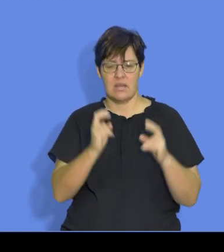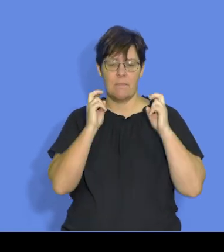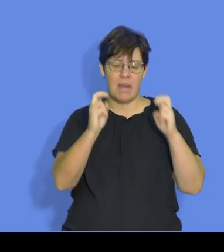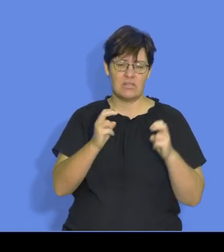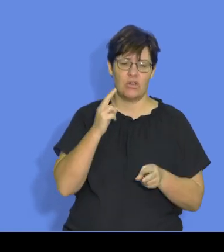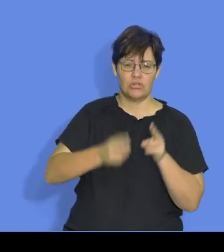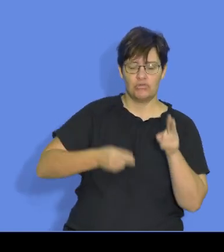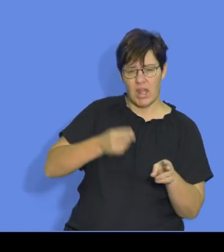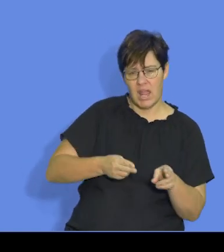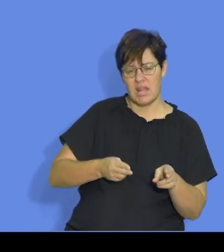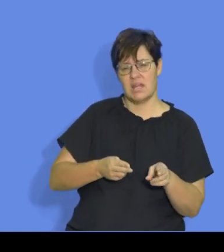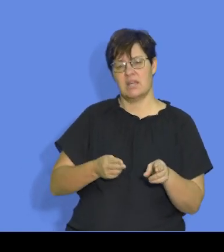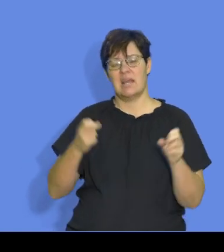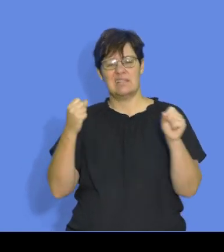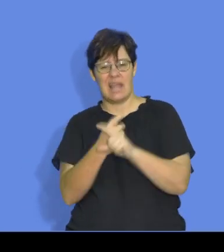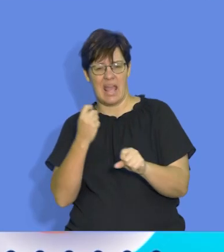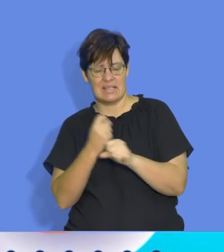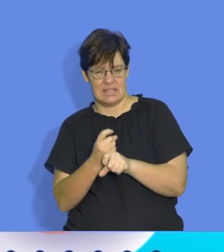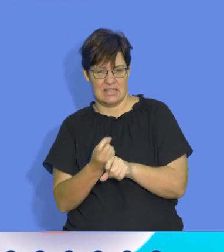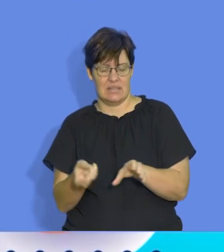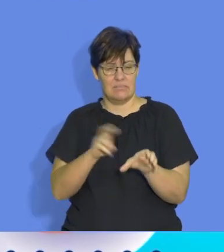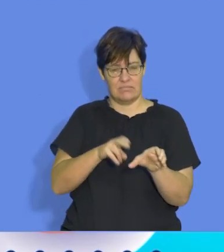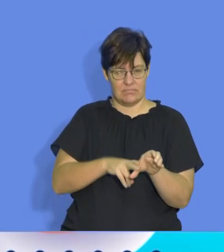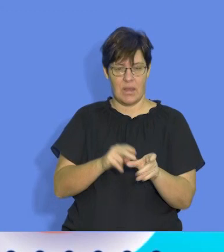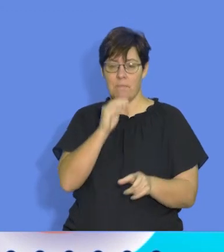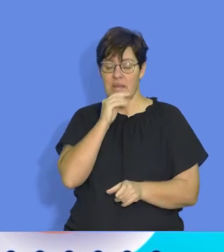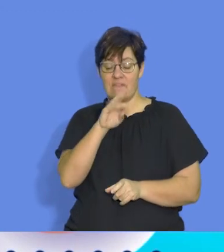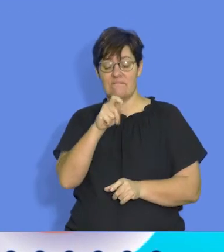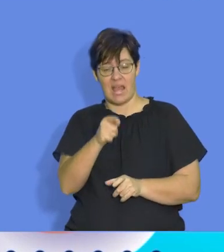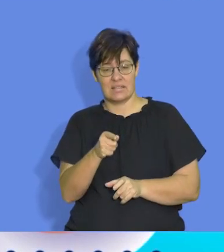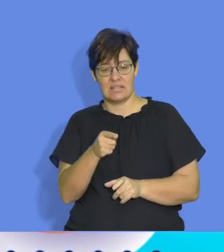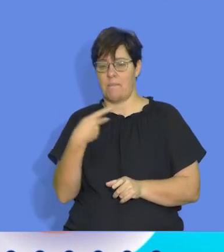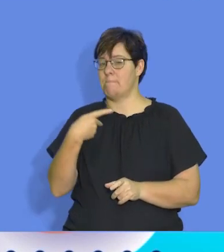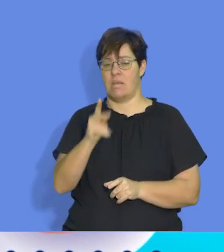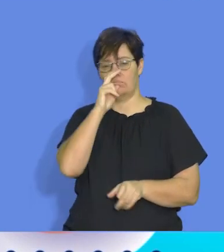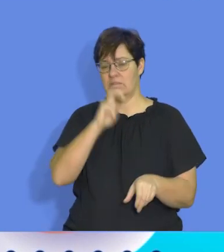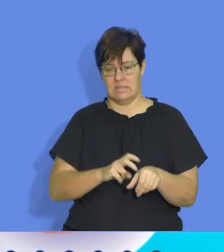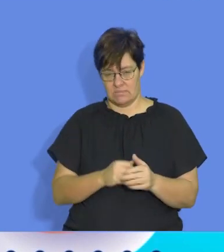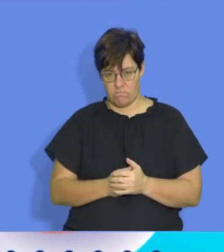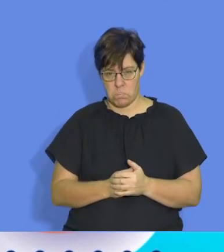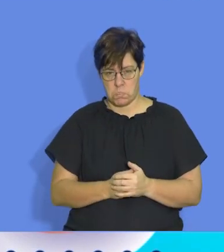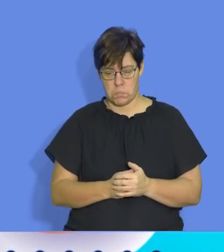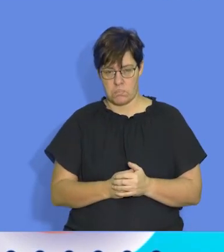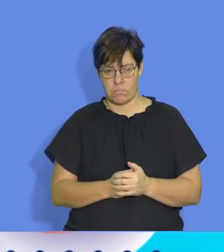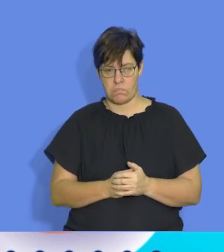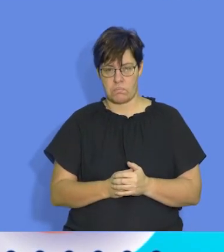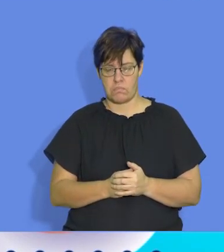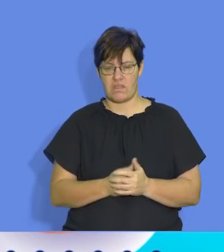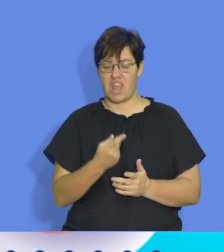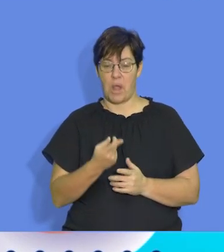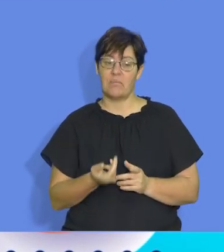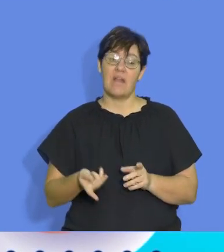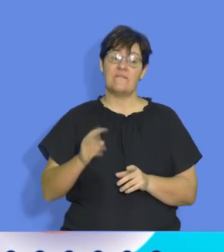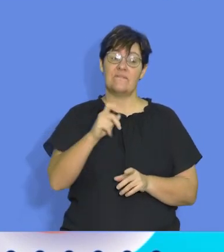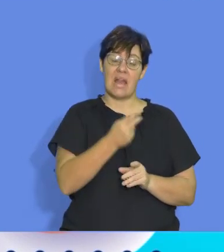taxi passenger fares. All of these are VAT exempt, meaning they will never ever be